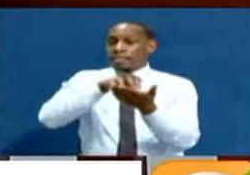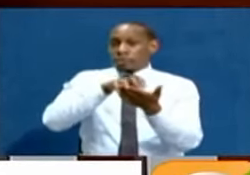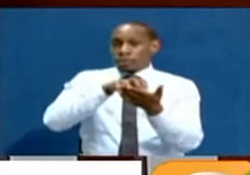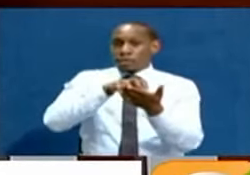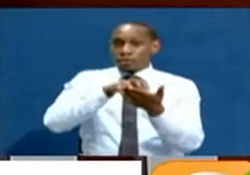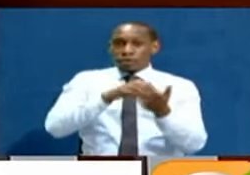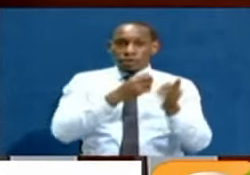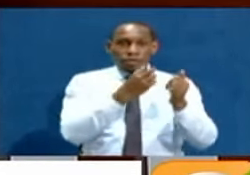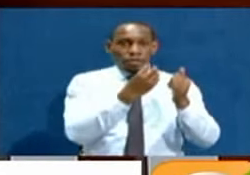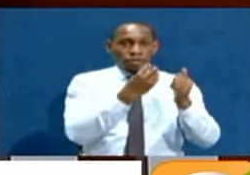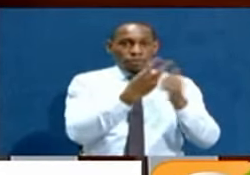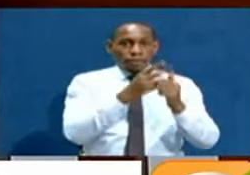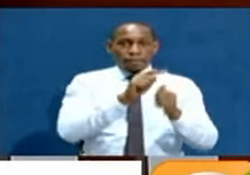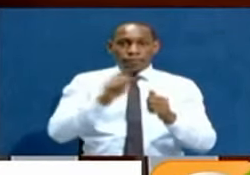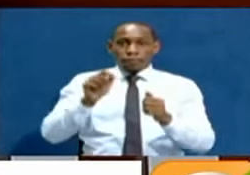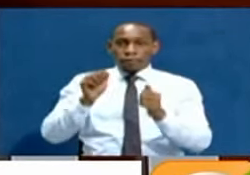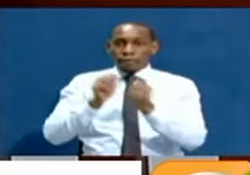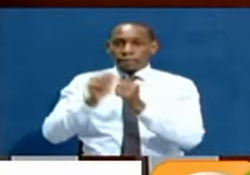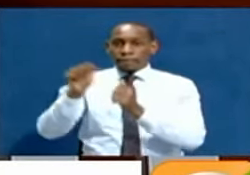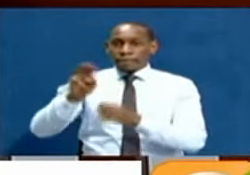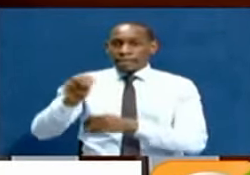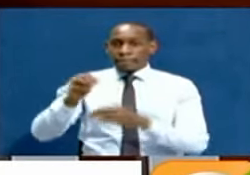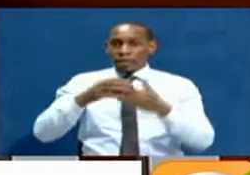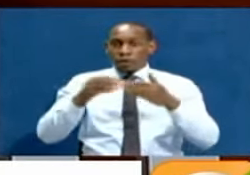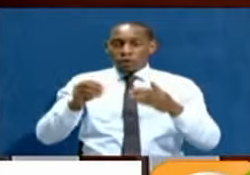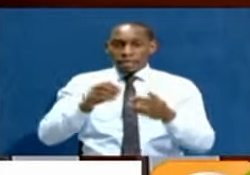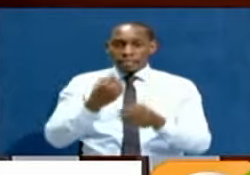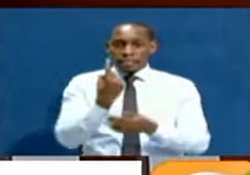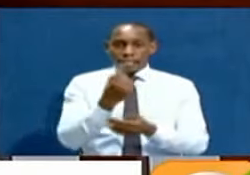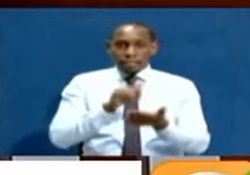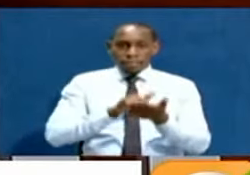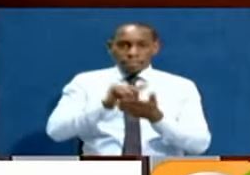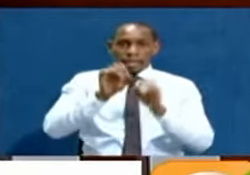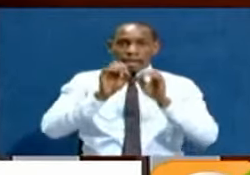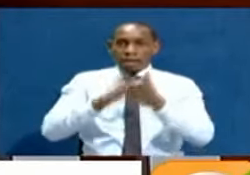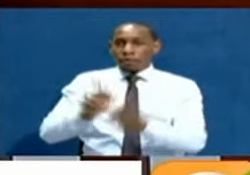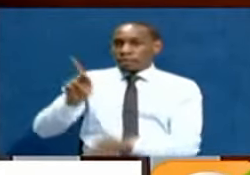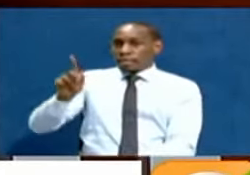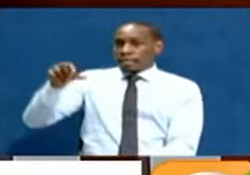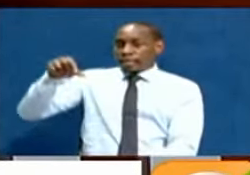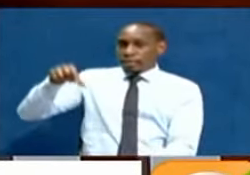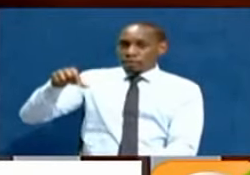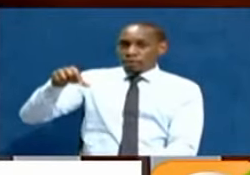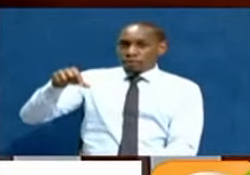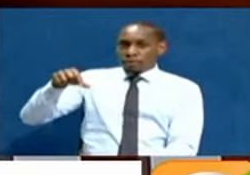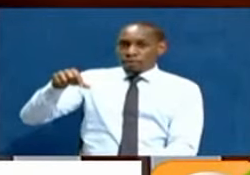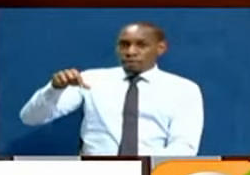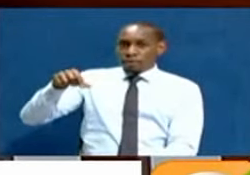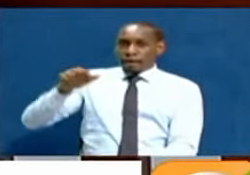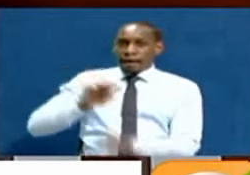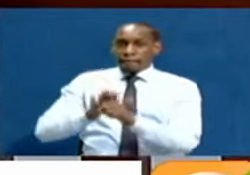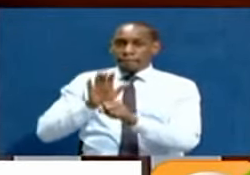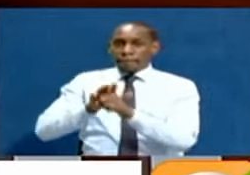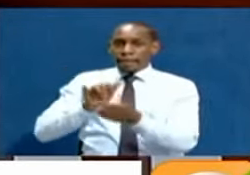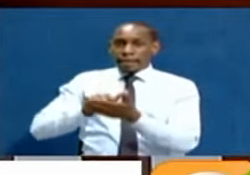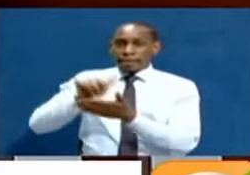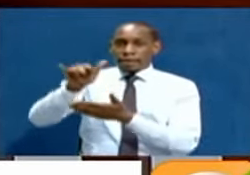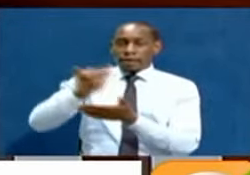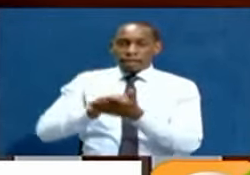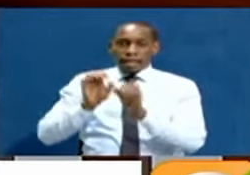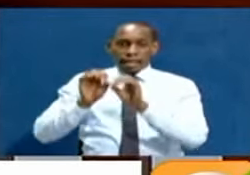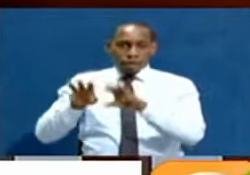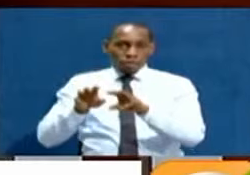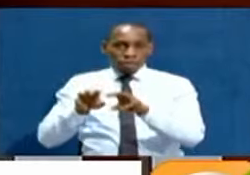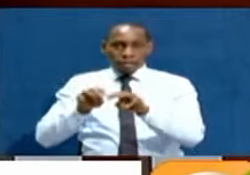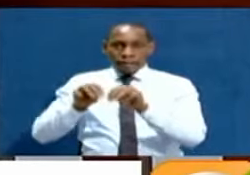very similar, $12 to $15 million per plane loss. In Kenya Airways, okay, we don't have so many planes. We managed our losses